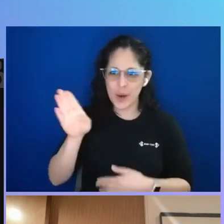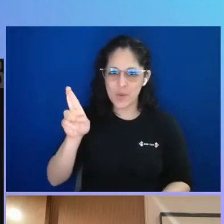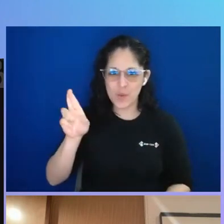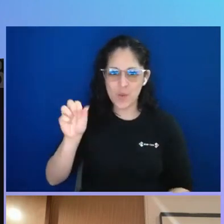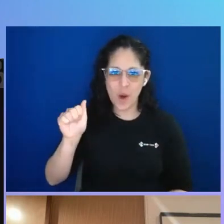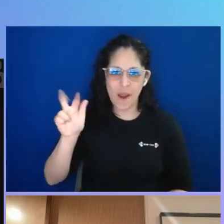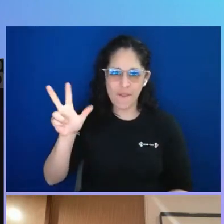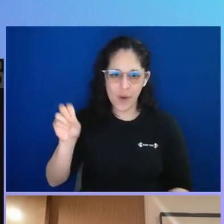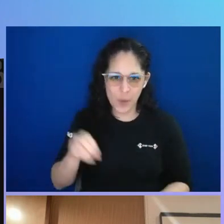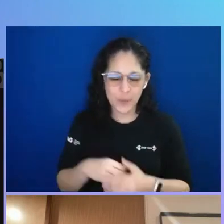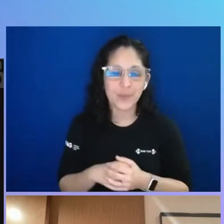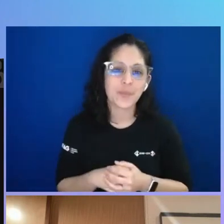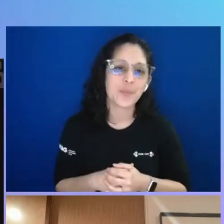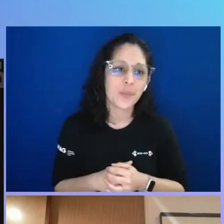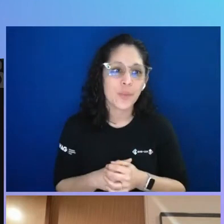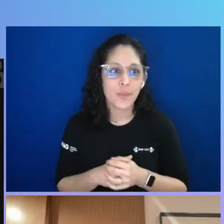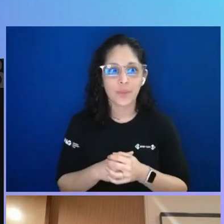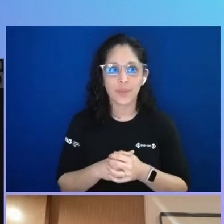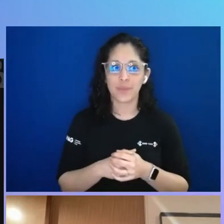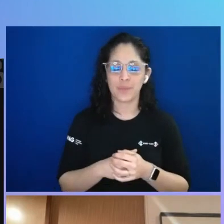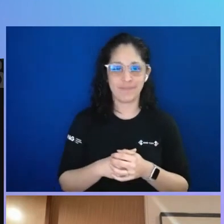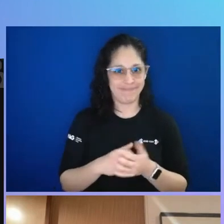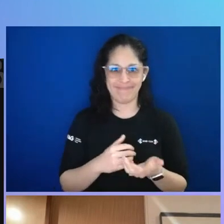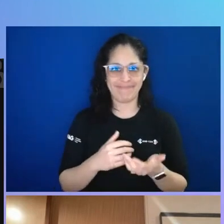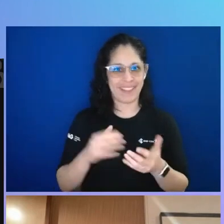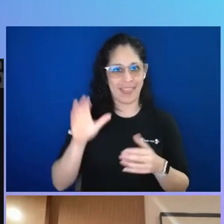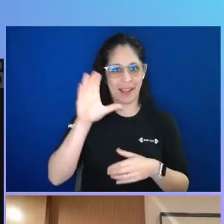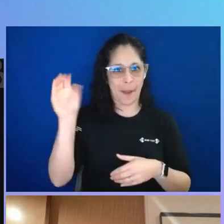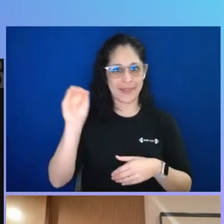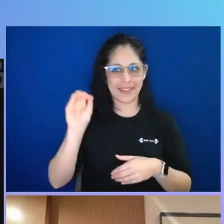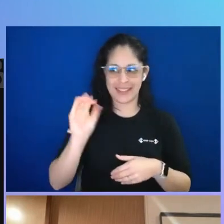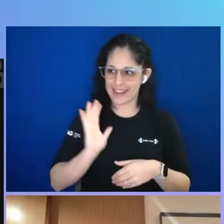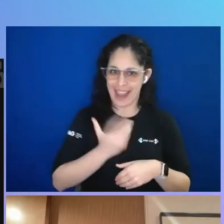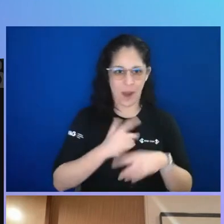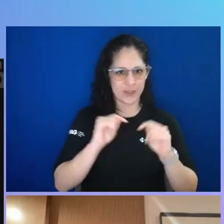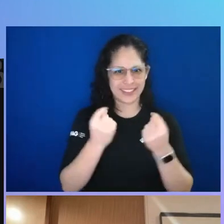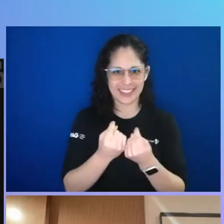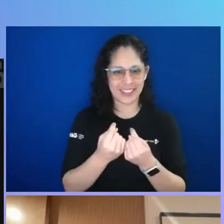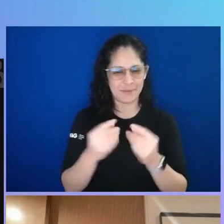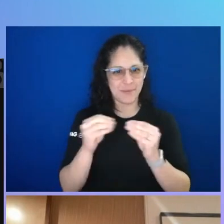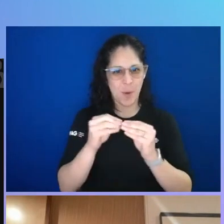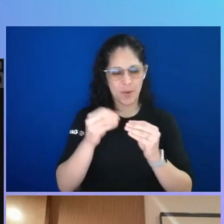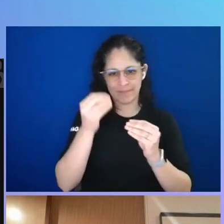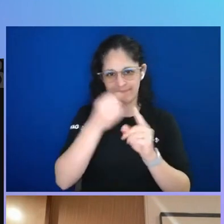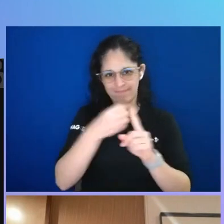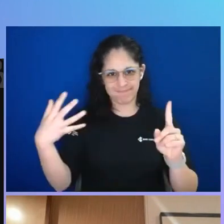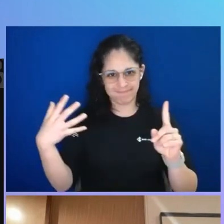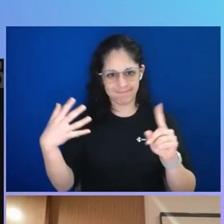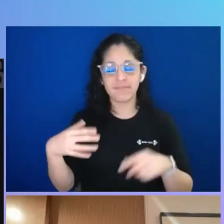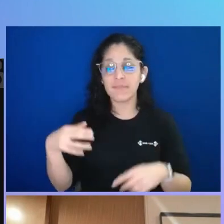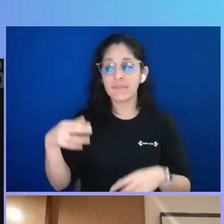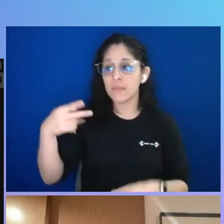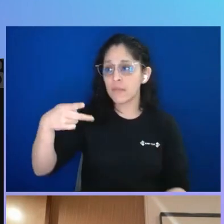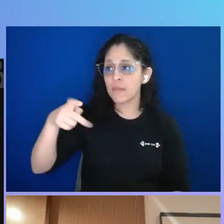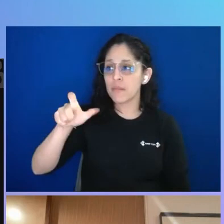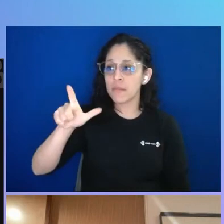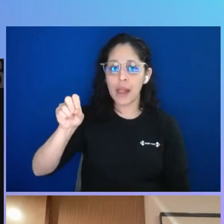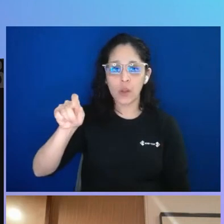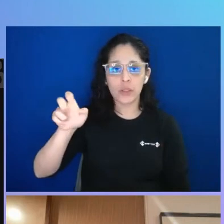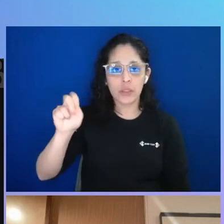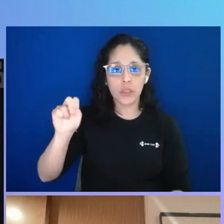Okay, so about Peloton and about our team. So Peloton is a tech company that produces and